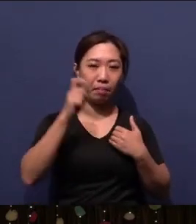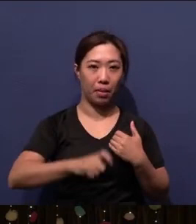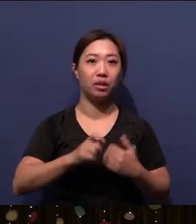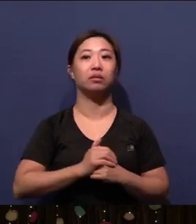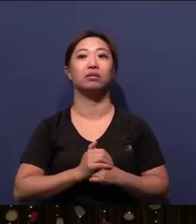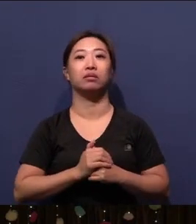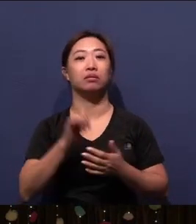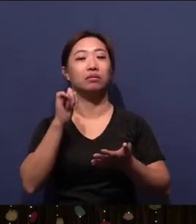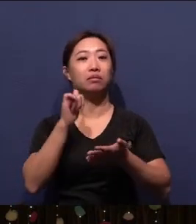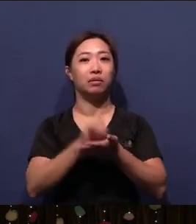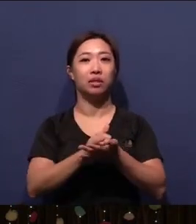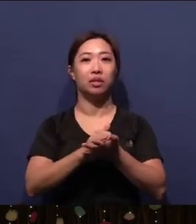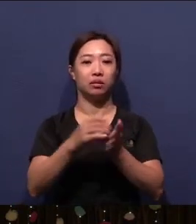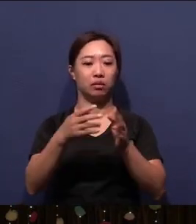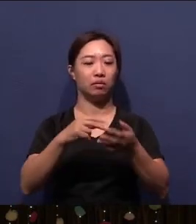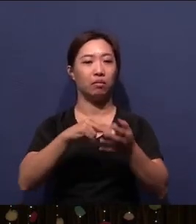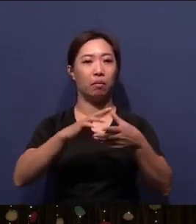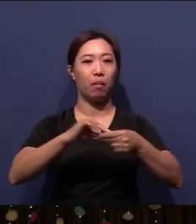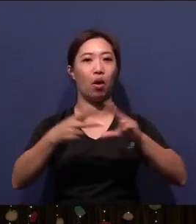very clearly.